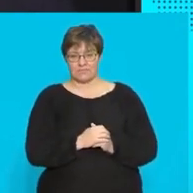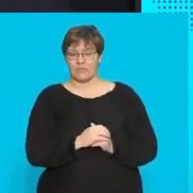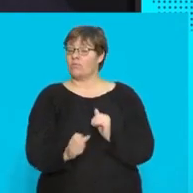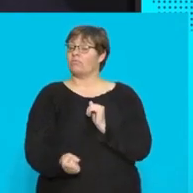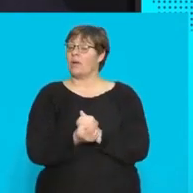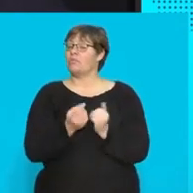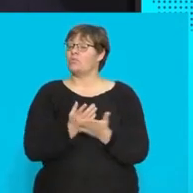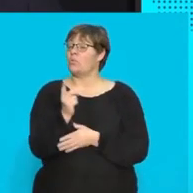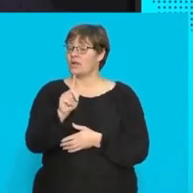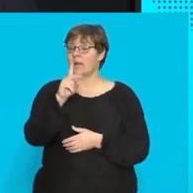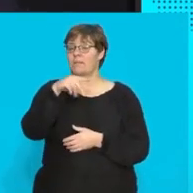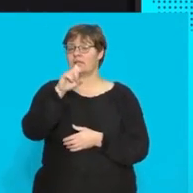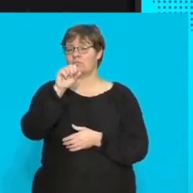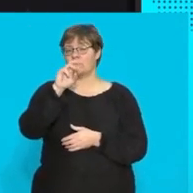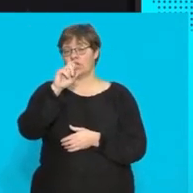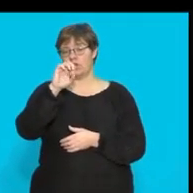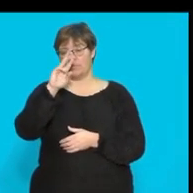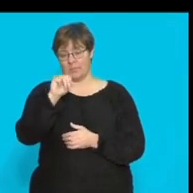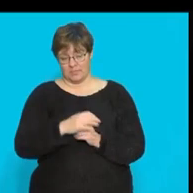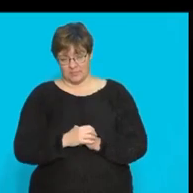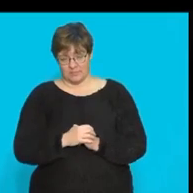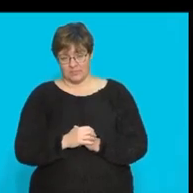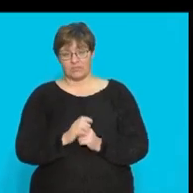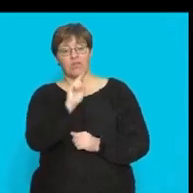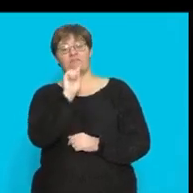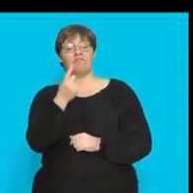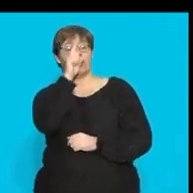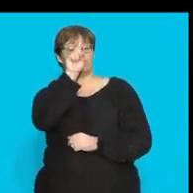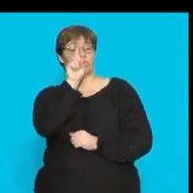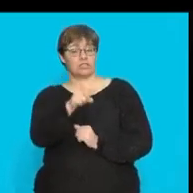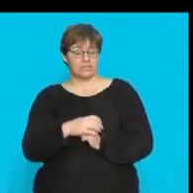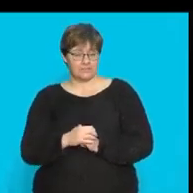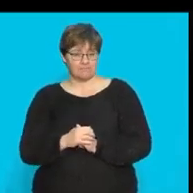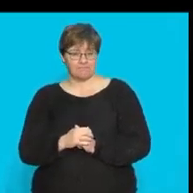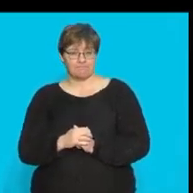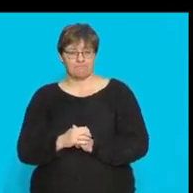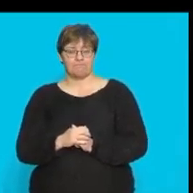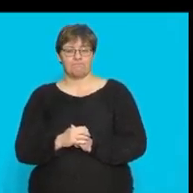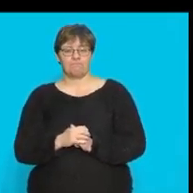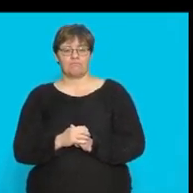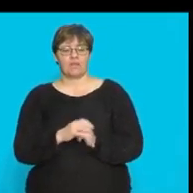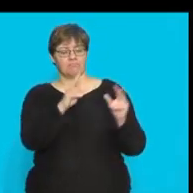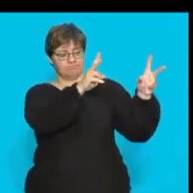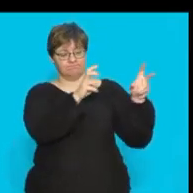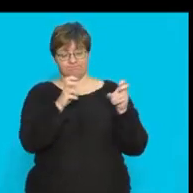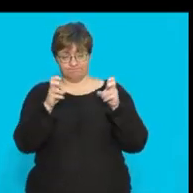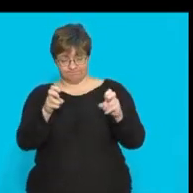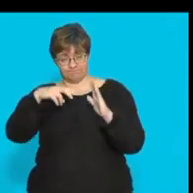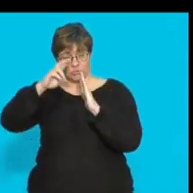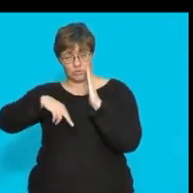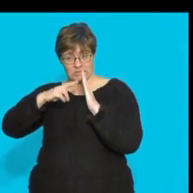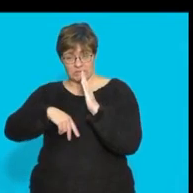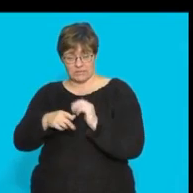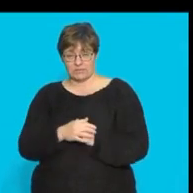plasmodium causes, which is going to be malaria. All right, guys, our first question is a little extract that we're giving